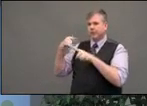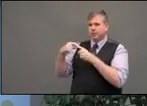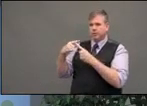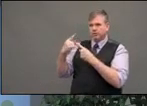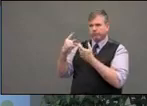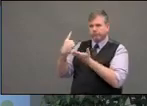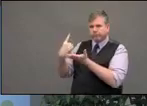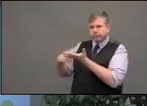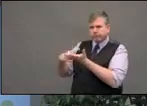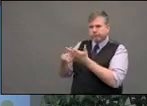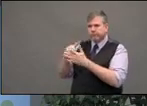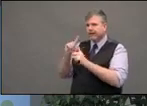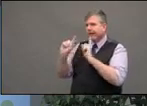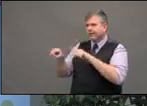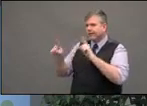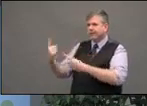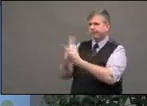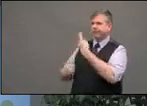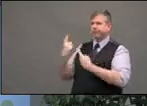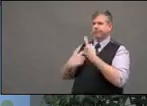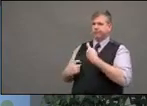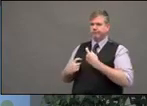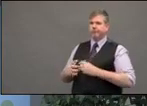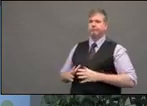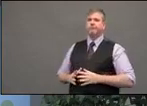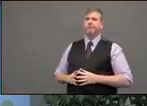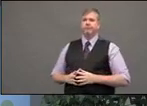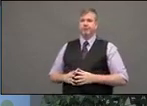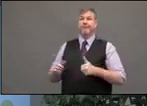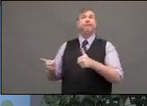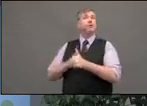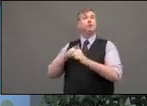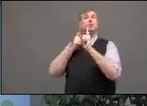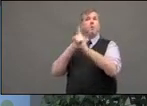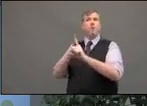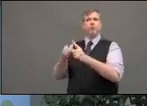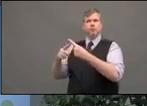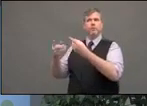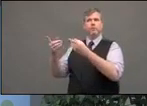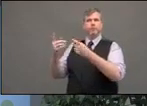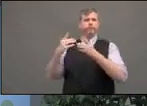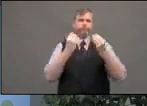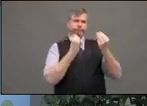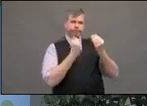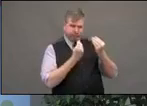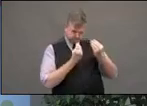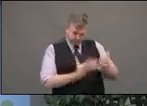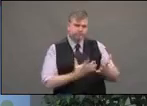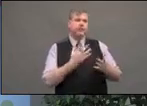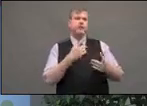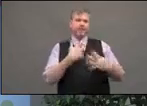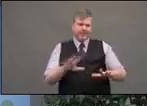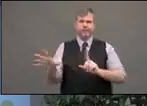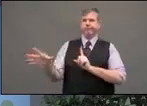that information. Great, great. So we're going to transition now to talk about the workforce that we need to do